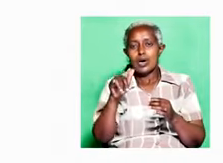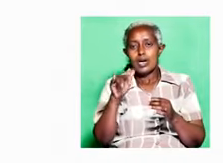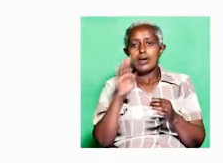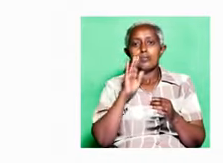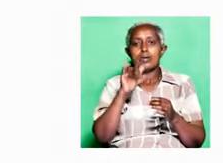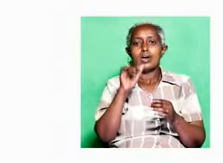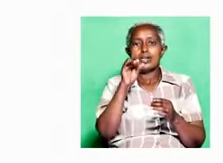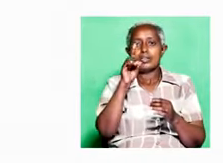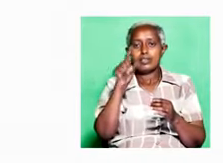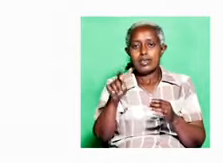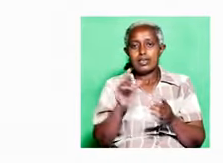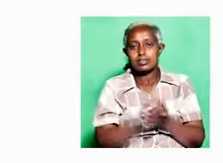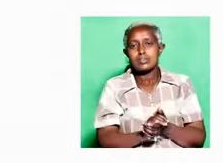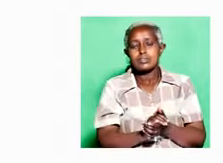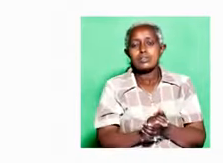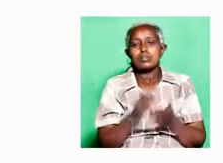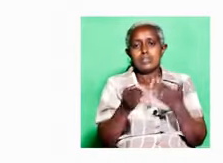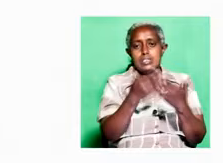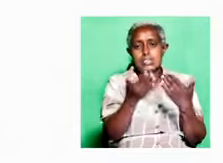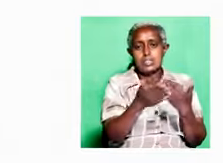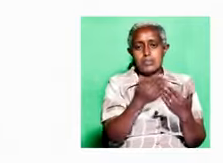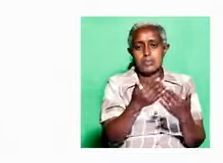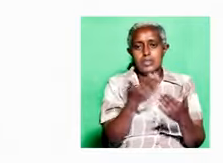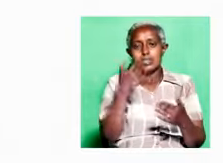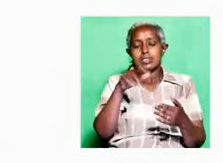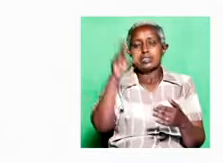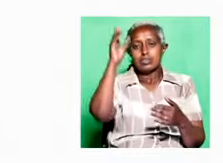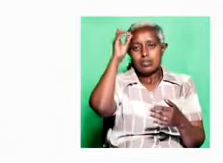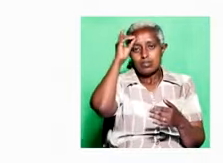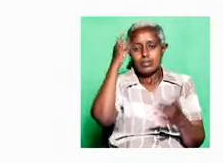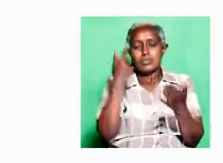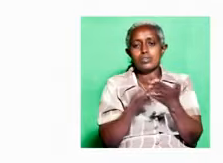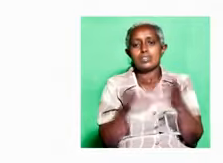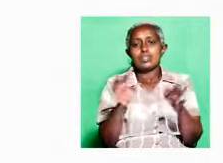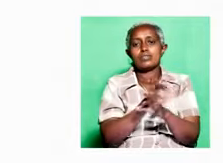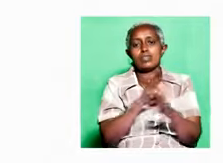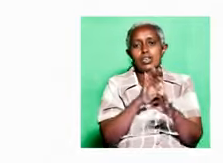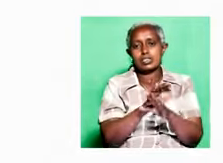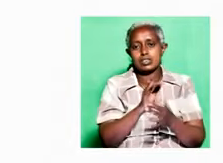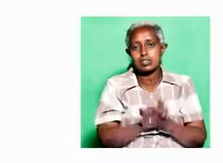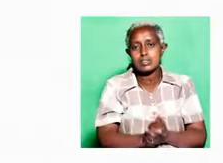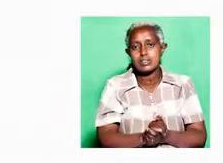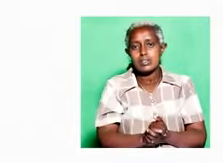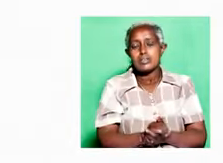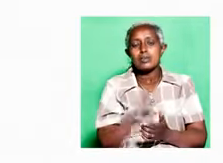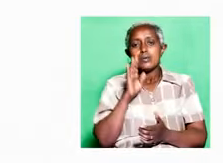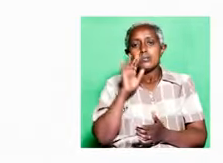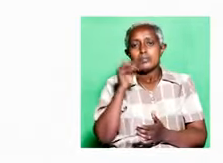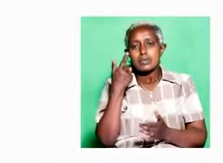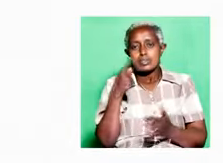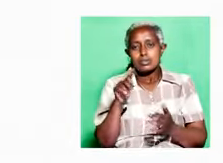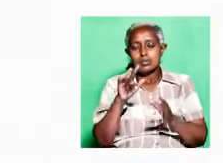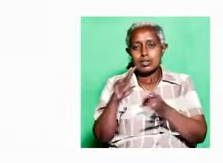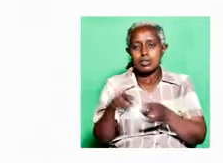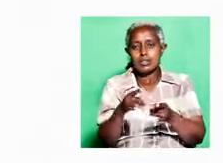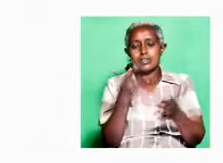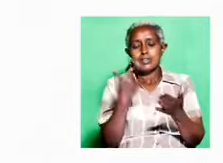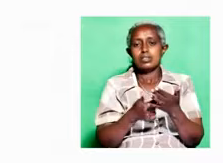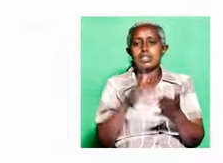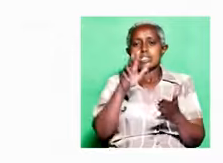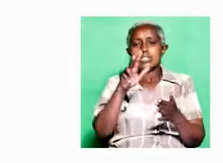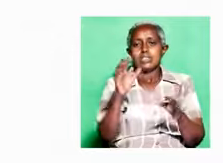by dx, or simply the derivative of this function. By the way, for